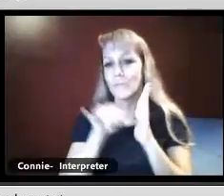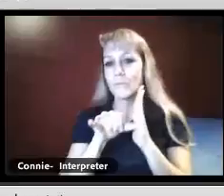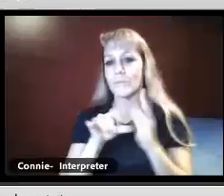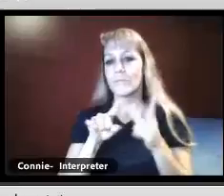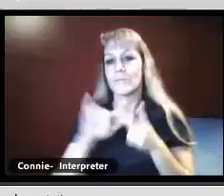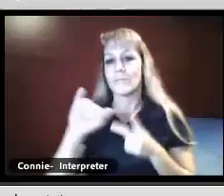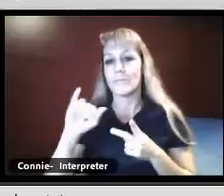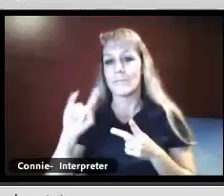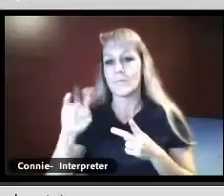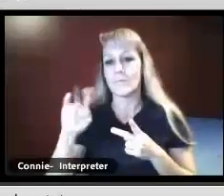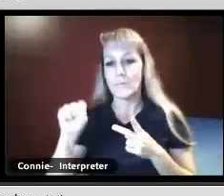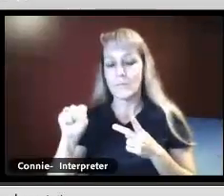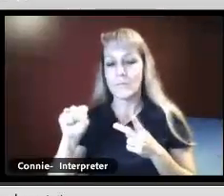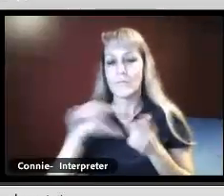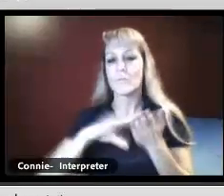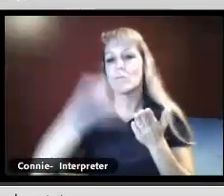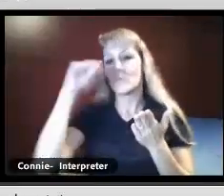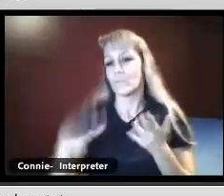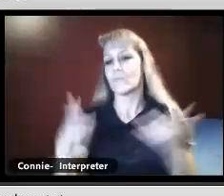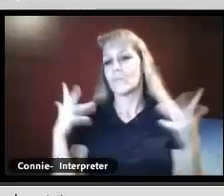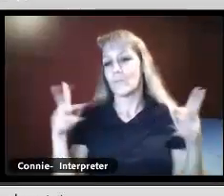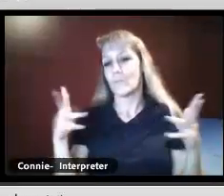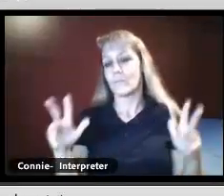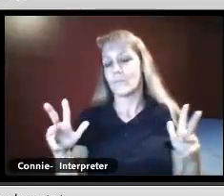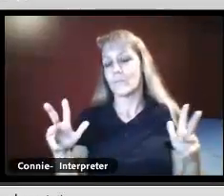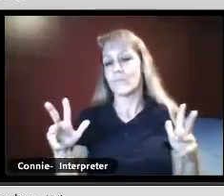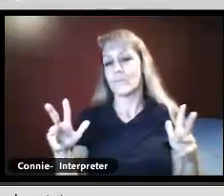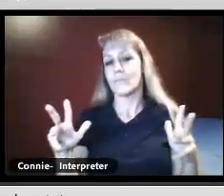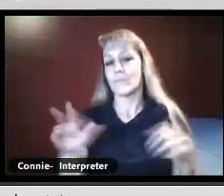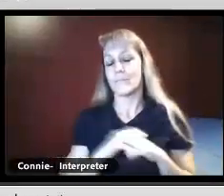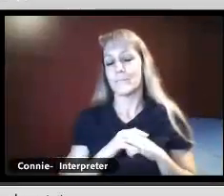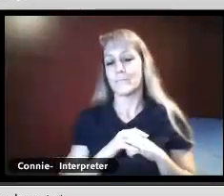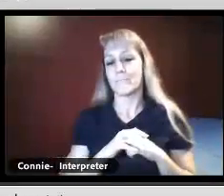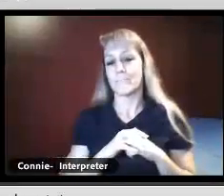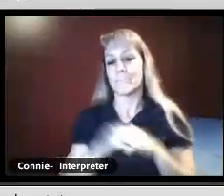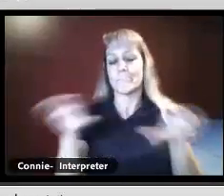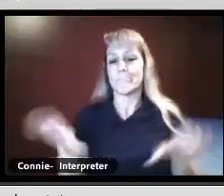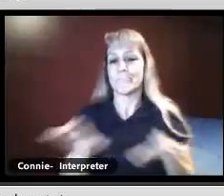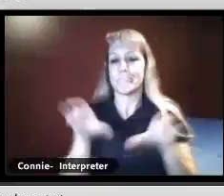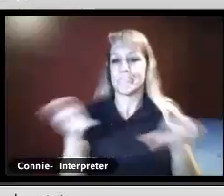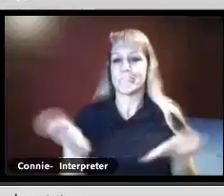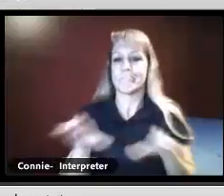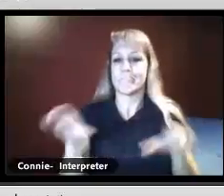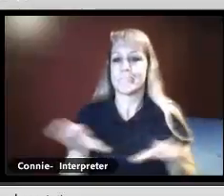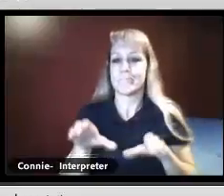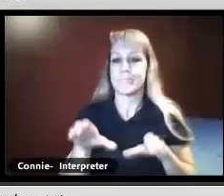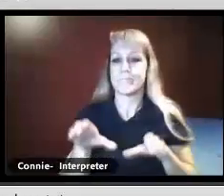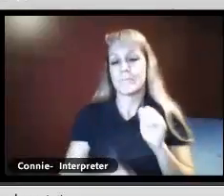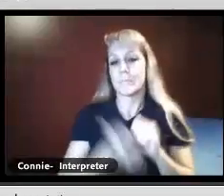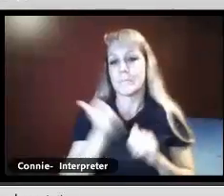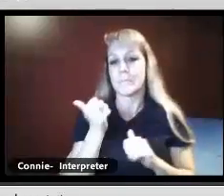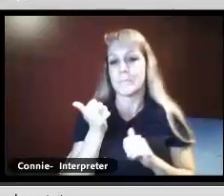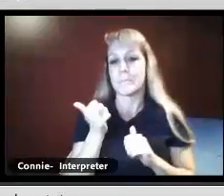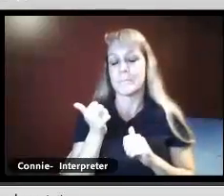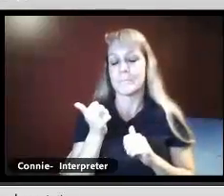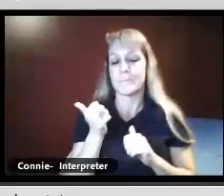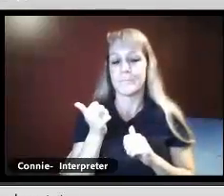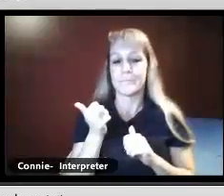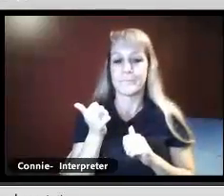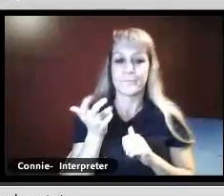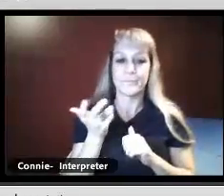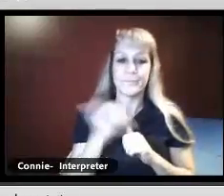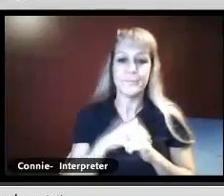students are already doing a lot of things, probably most of them, shall we